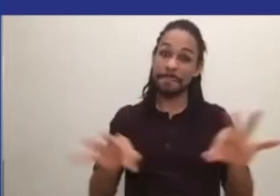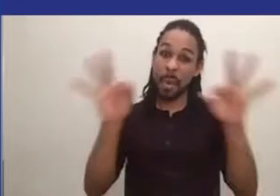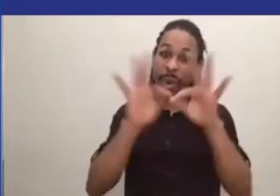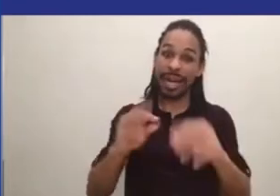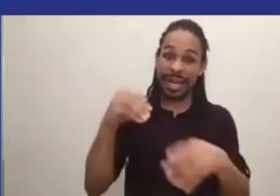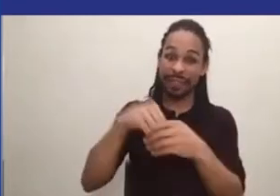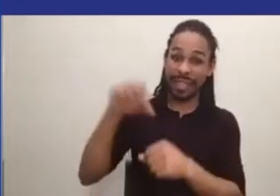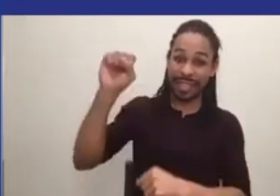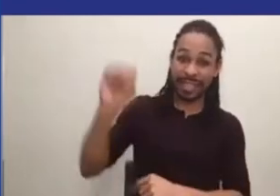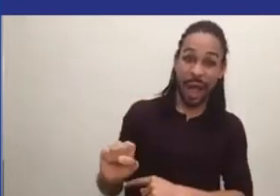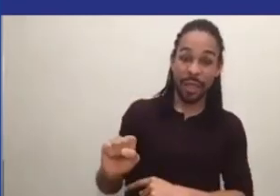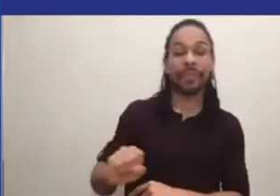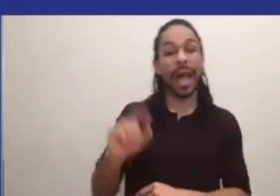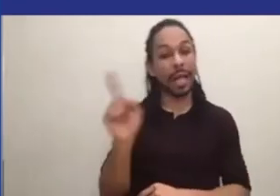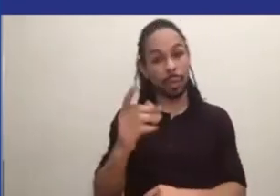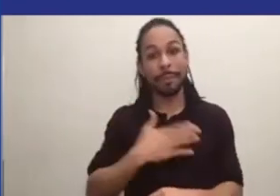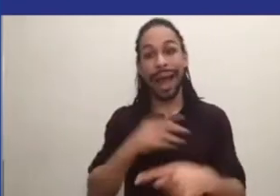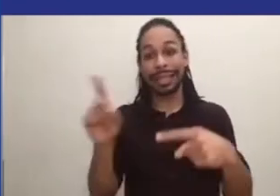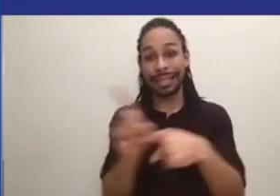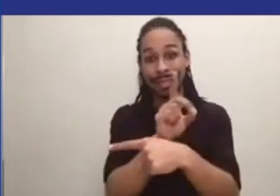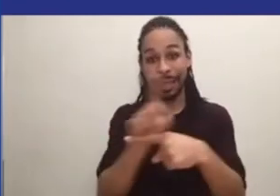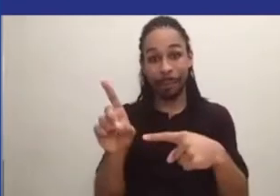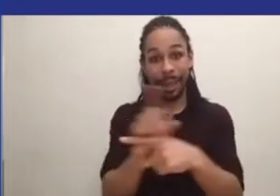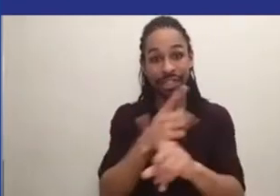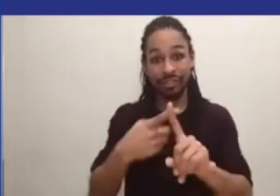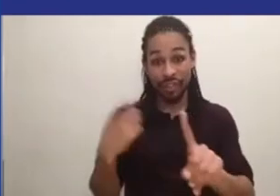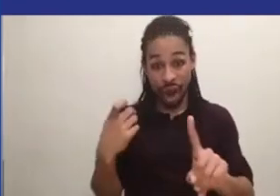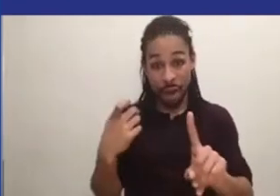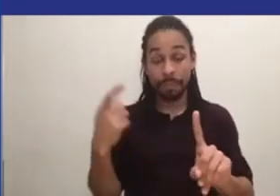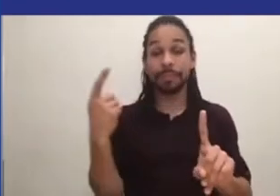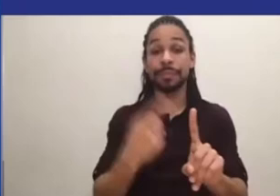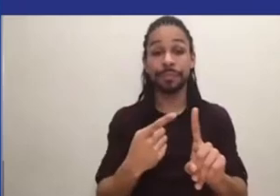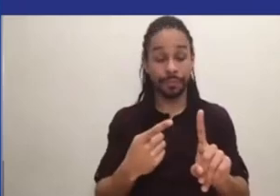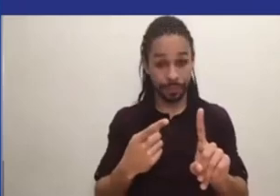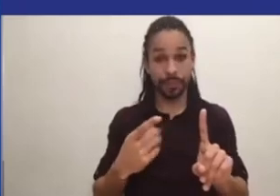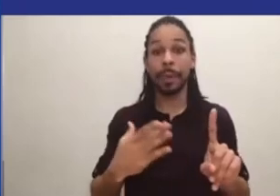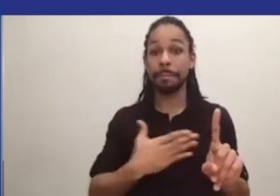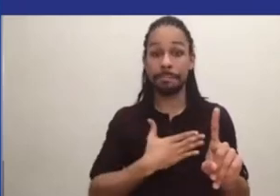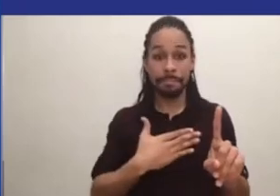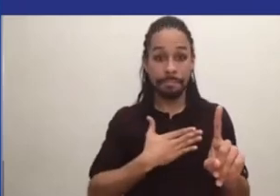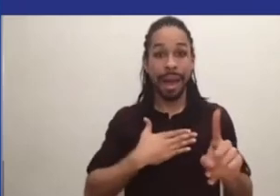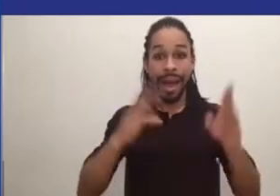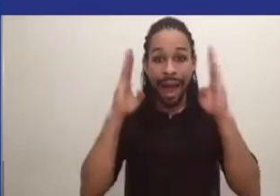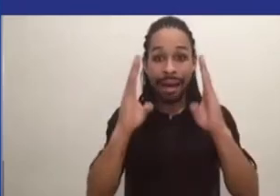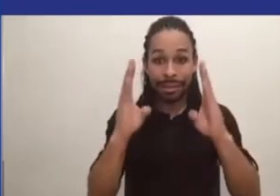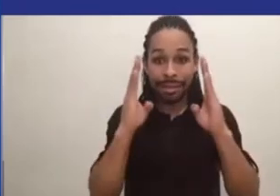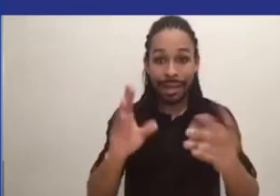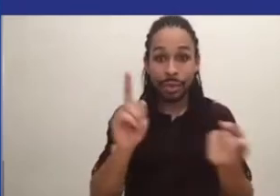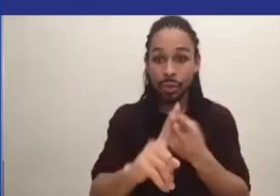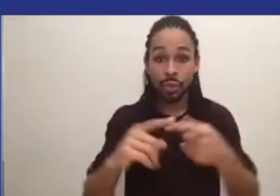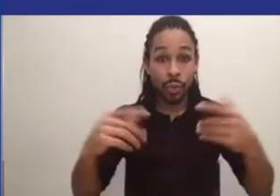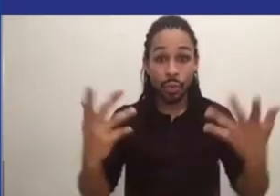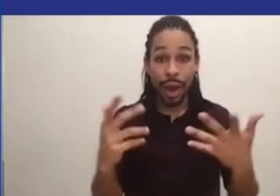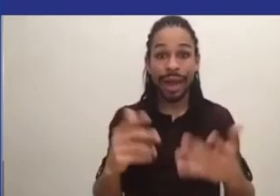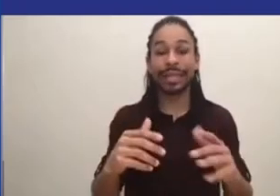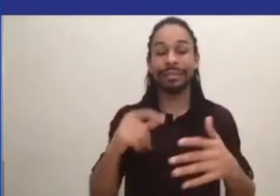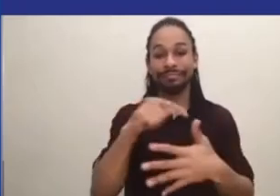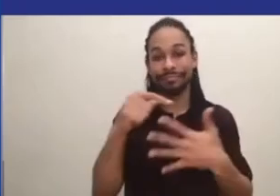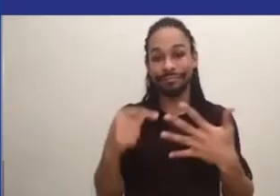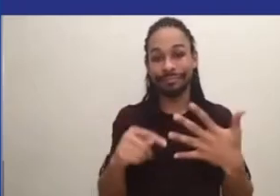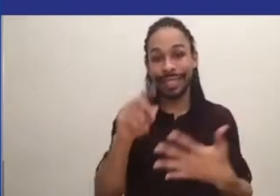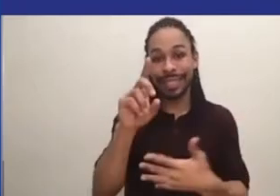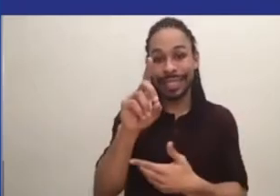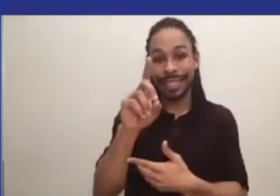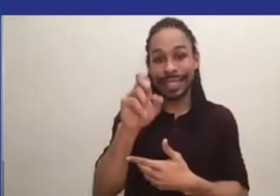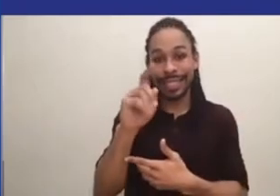my discipline has come from, all of my, you know, attention to detail, my ability to